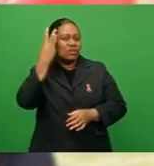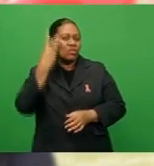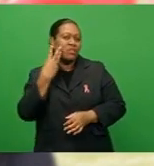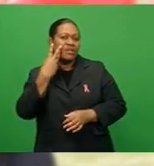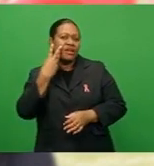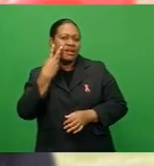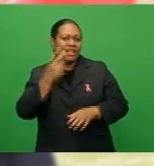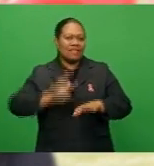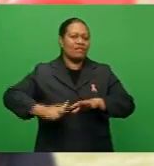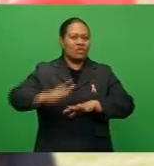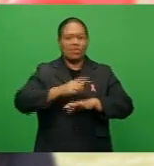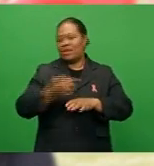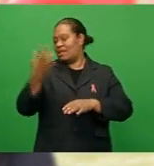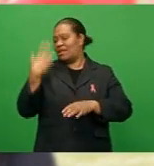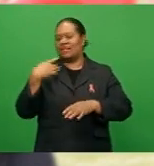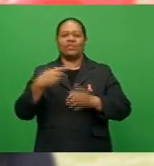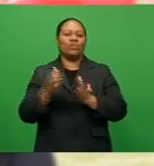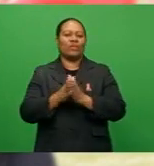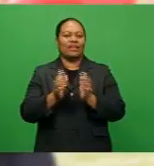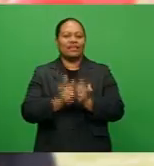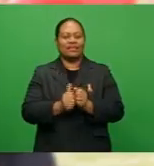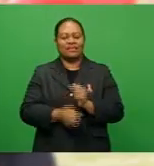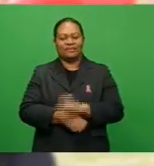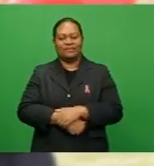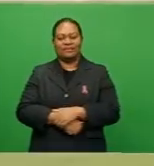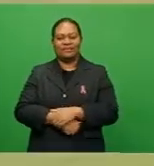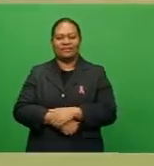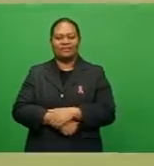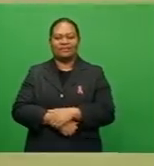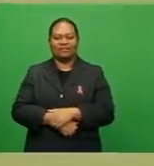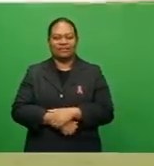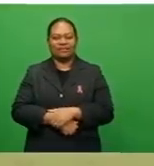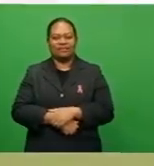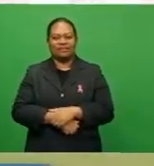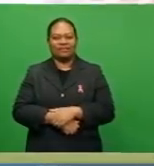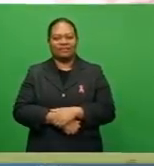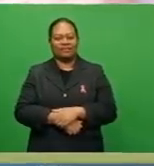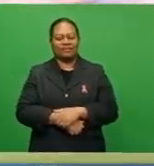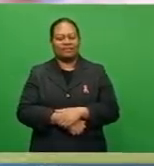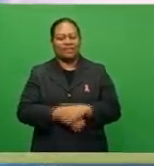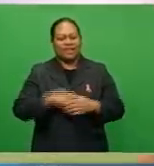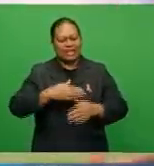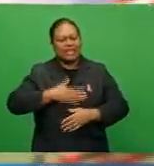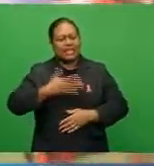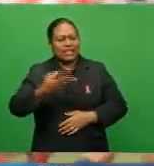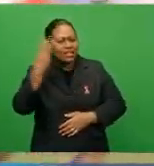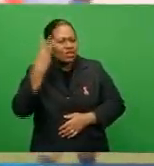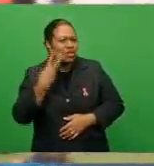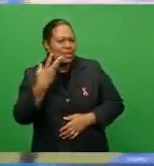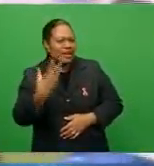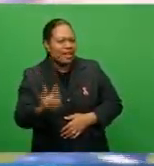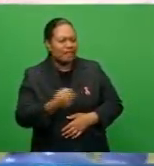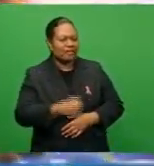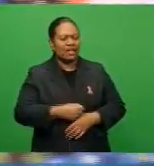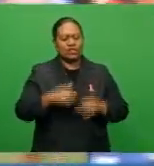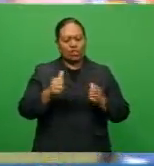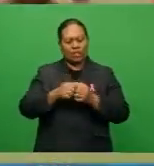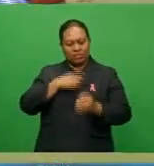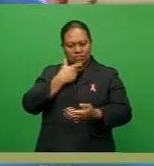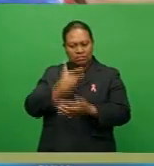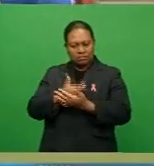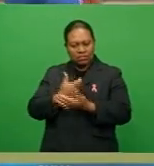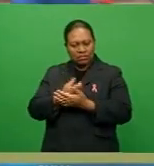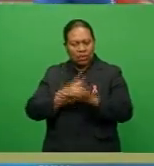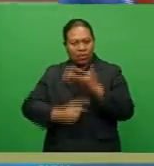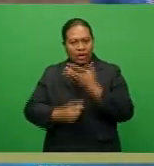Championship title last weekend. Aquila Tama with the details. The interest in women's rugby has taken many by surprise, which